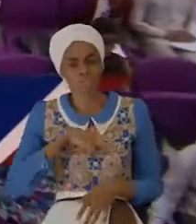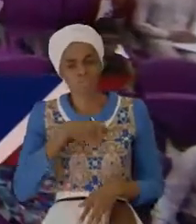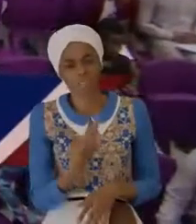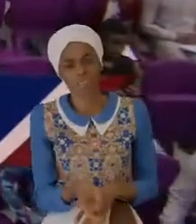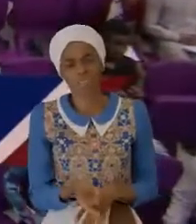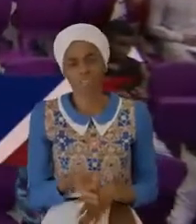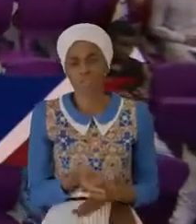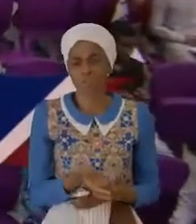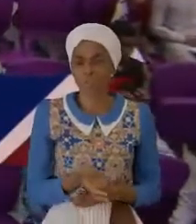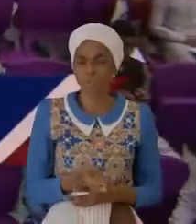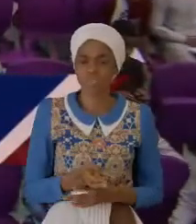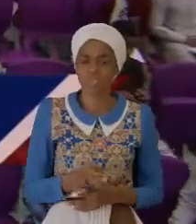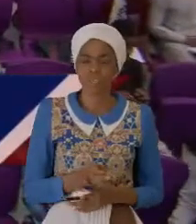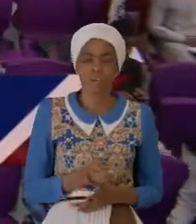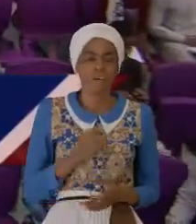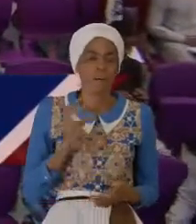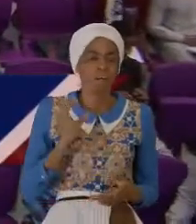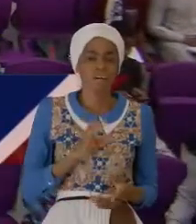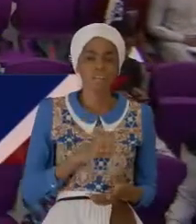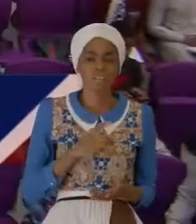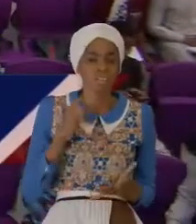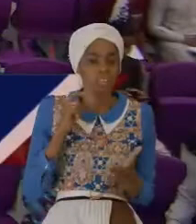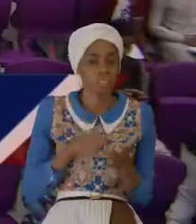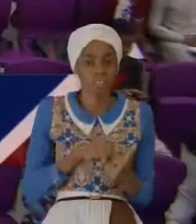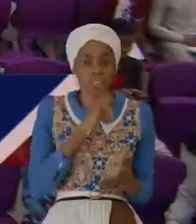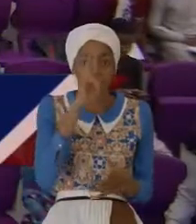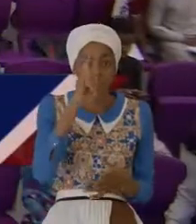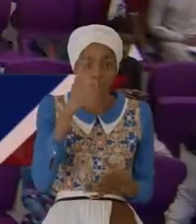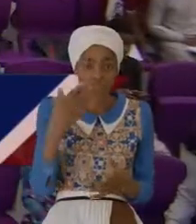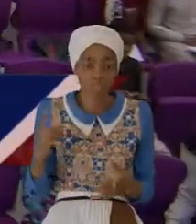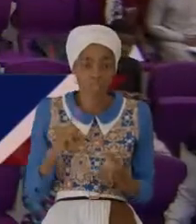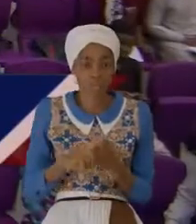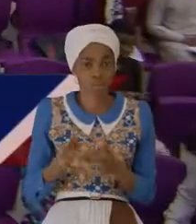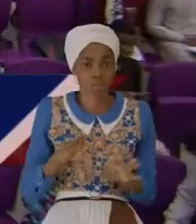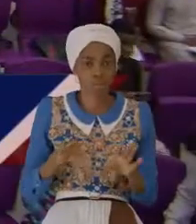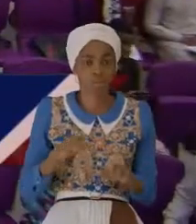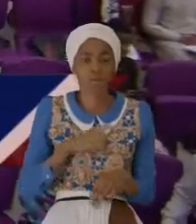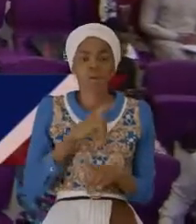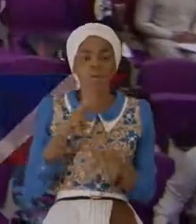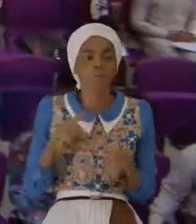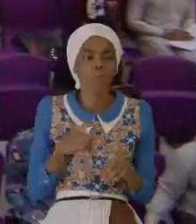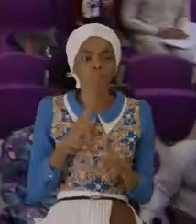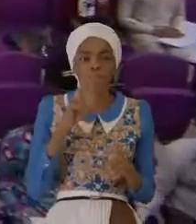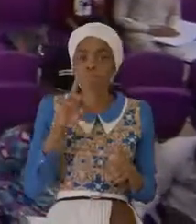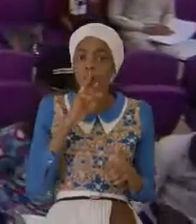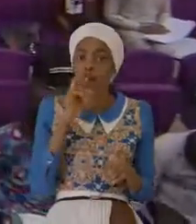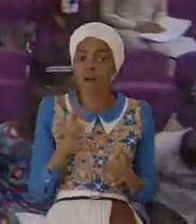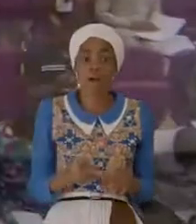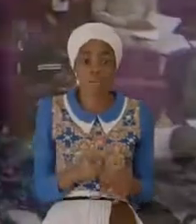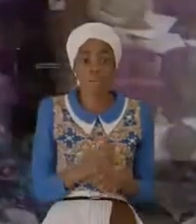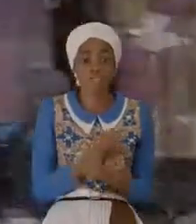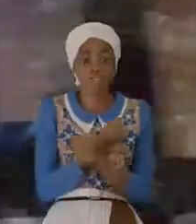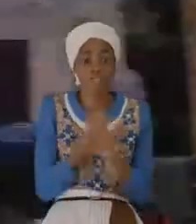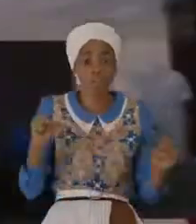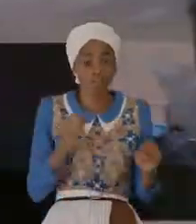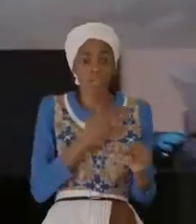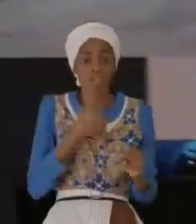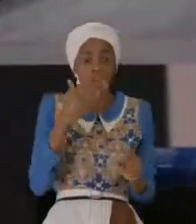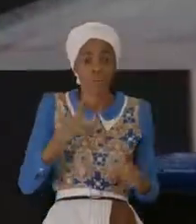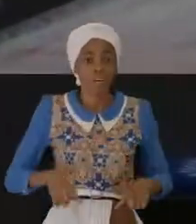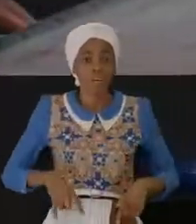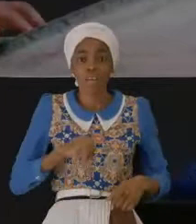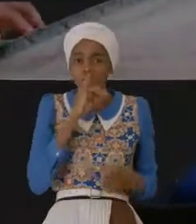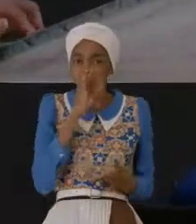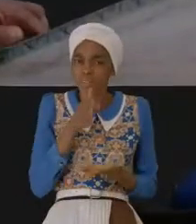religiosity this is one thing to do when you are sage and your life is right and